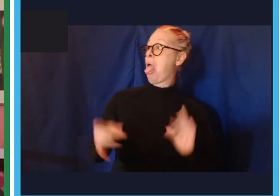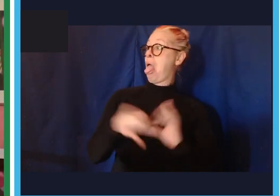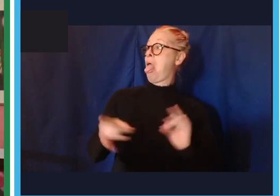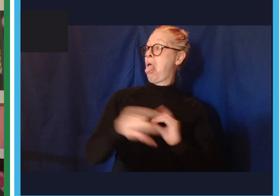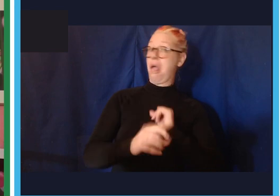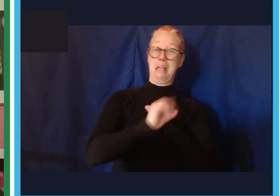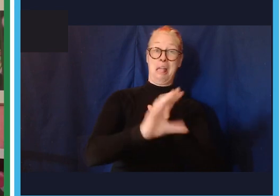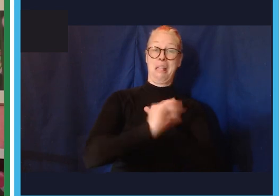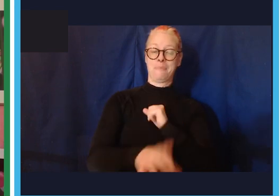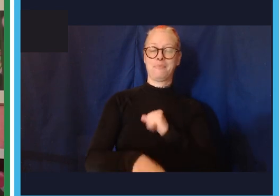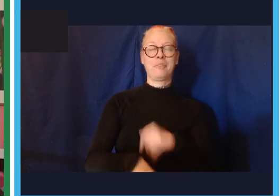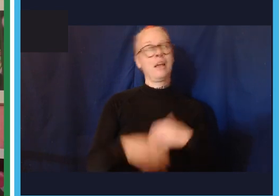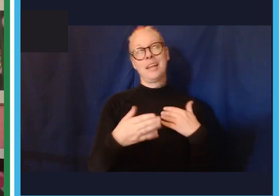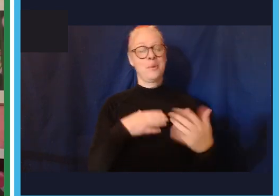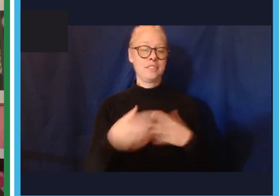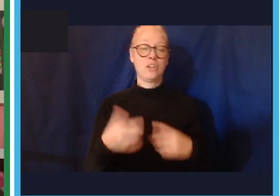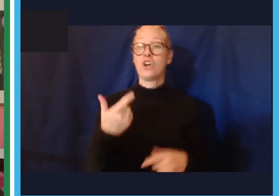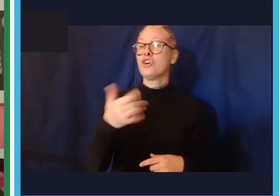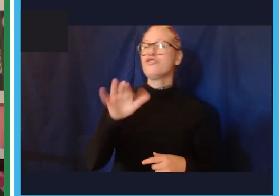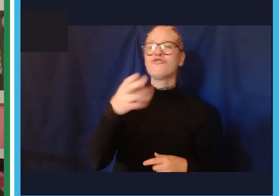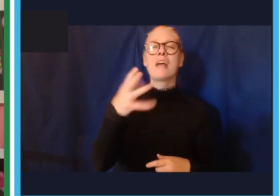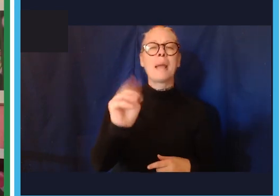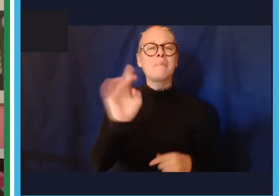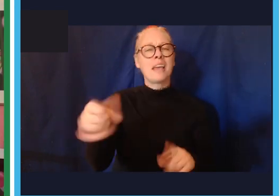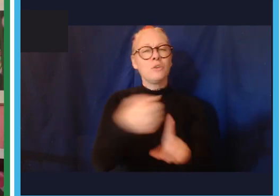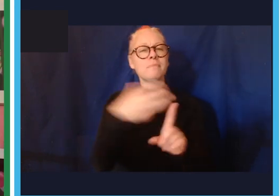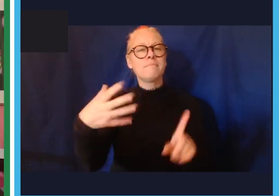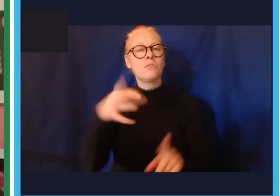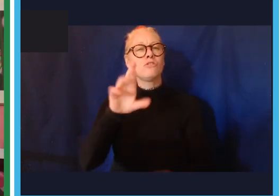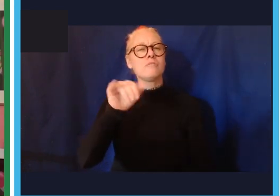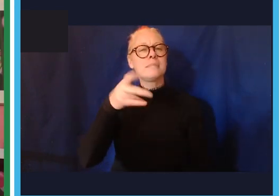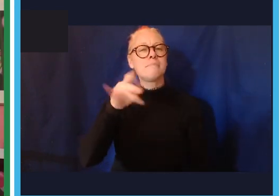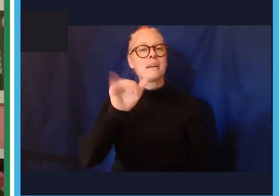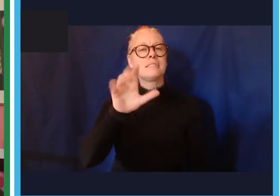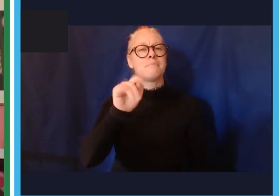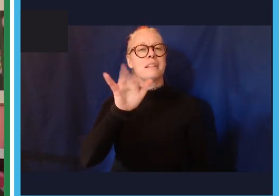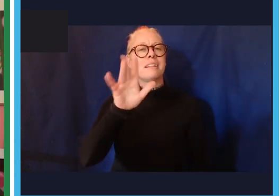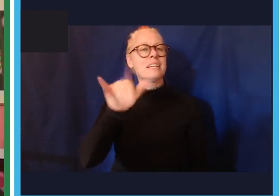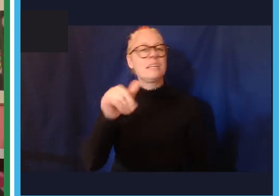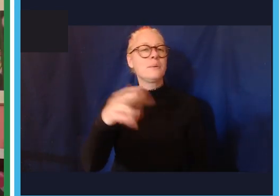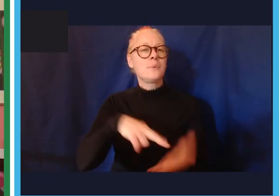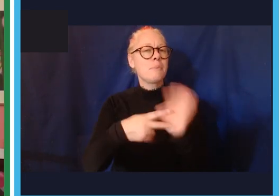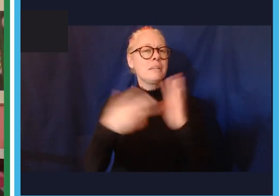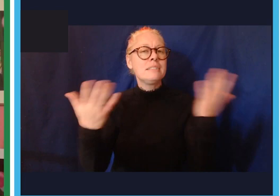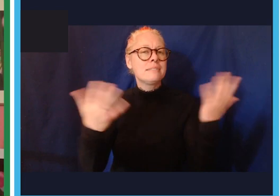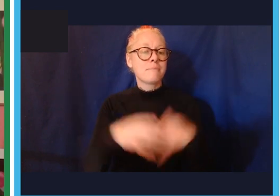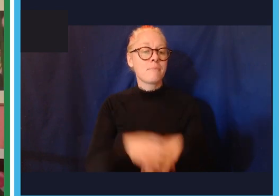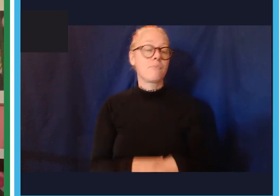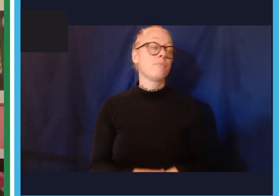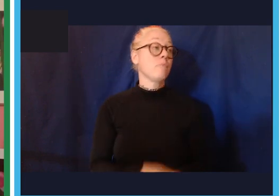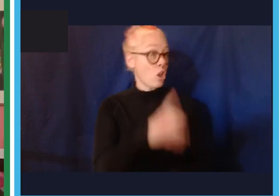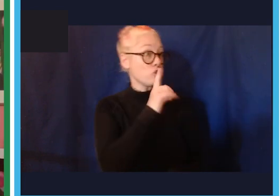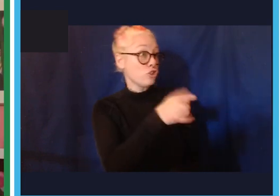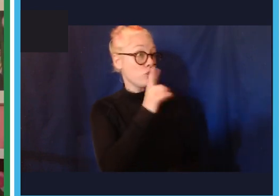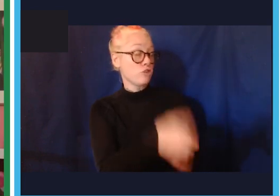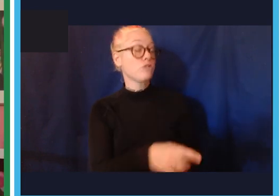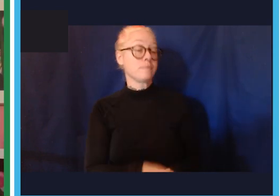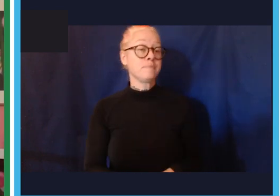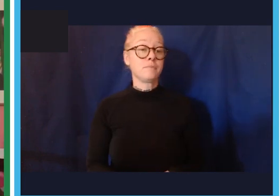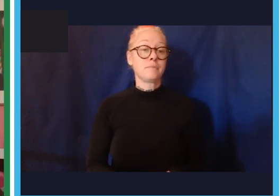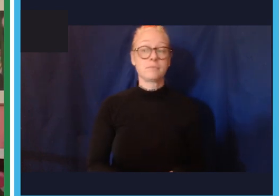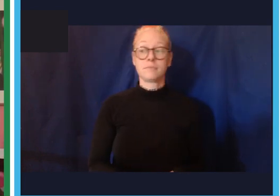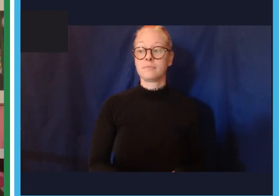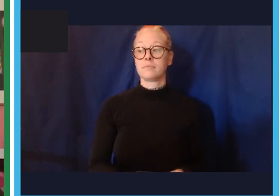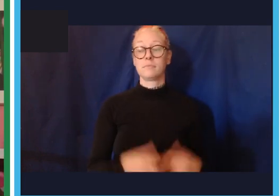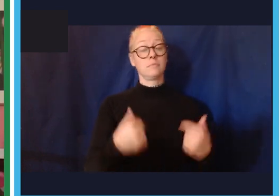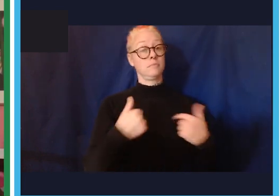the filmmakers group. It's Respectability is a what's a great way of describing them. I should have had that written out and